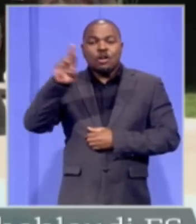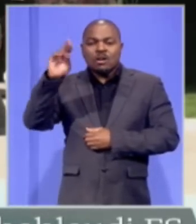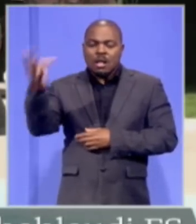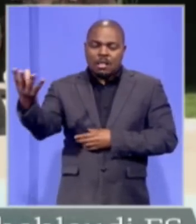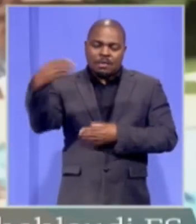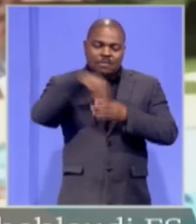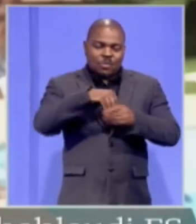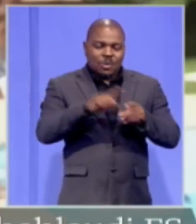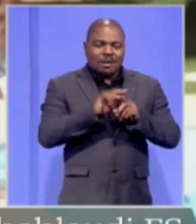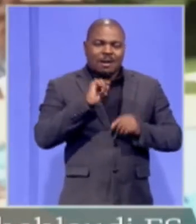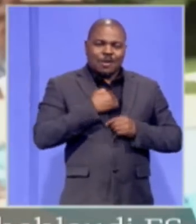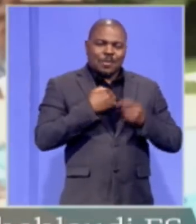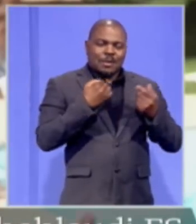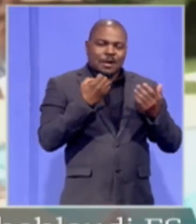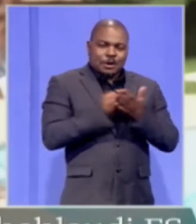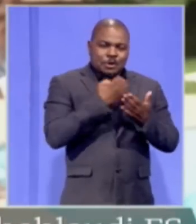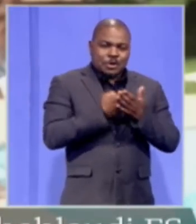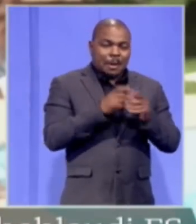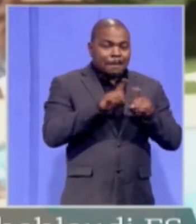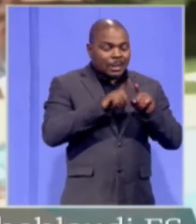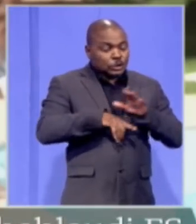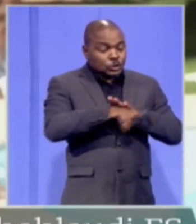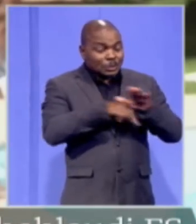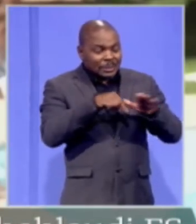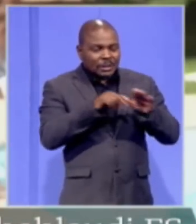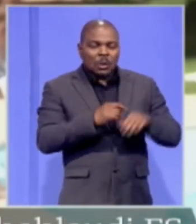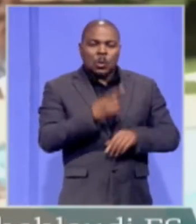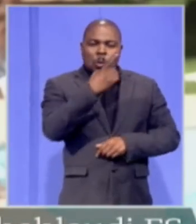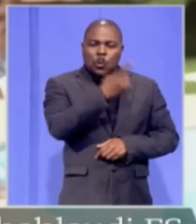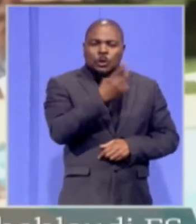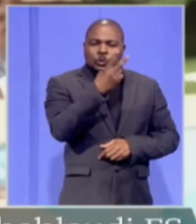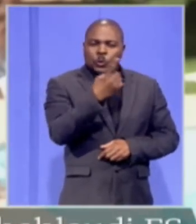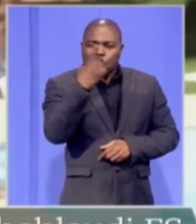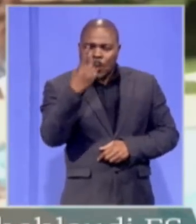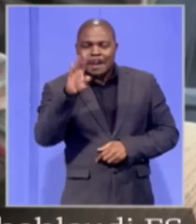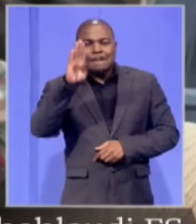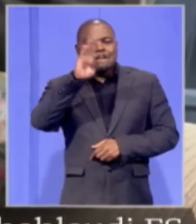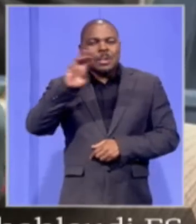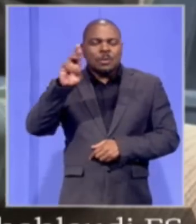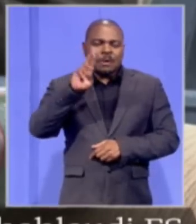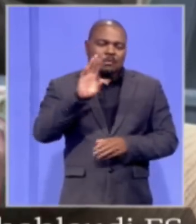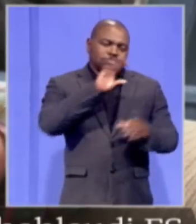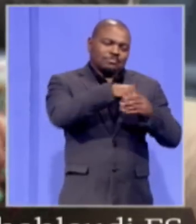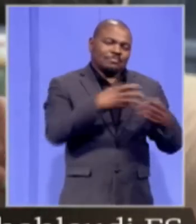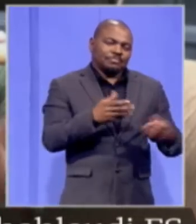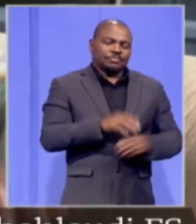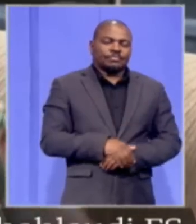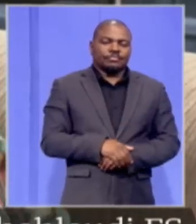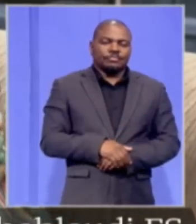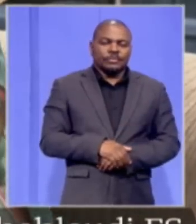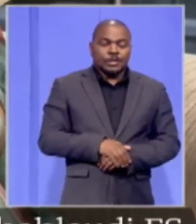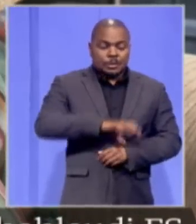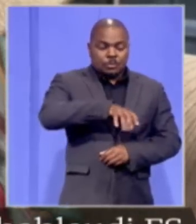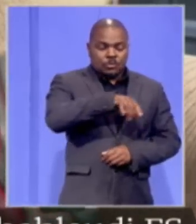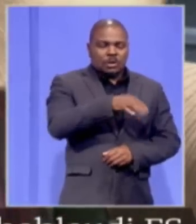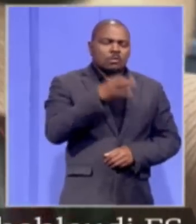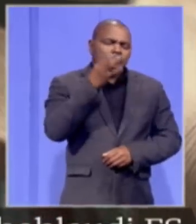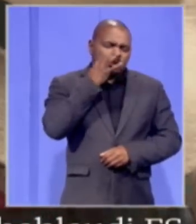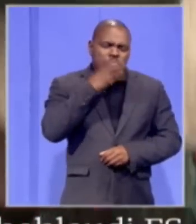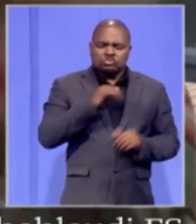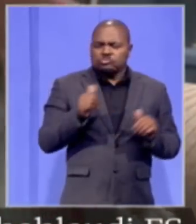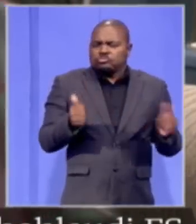our economy, but domestic contributed 121 billion. Province e re e malala a laotswe